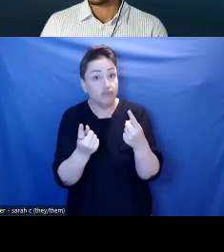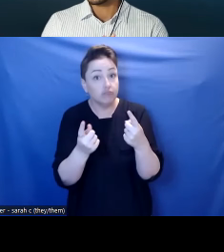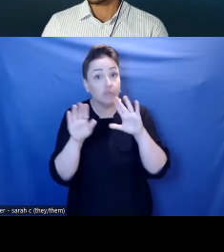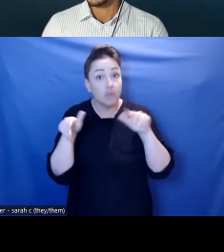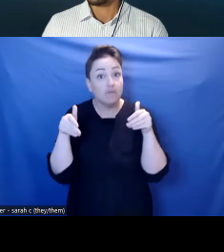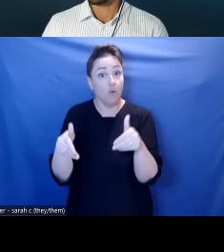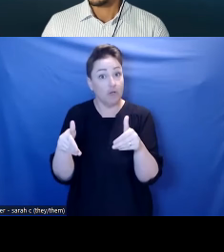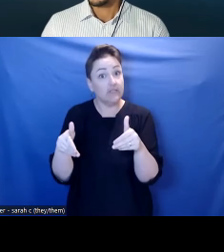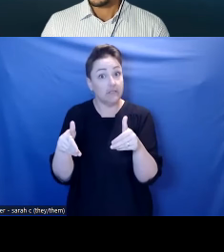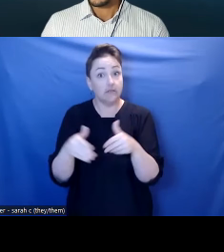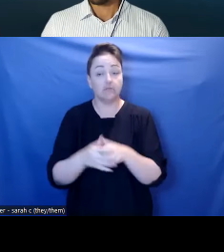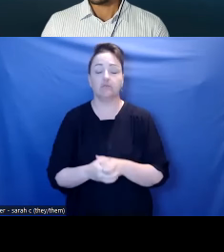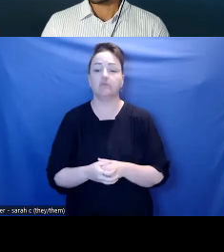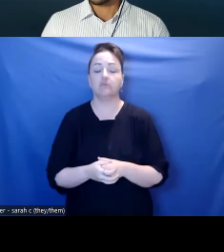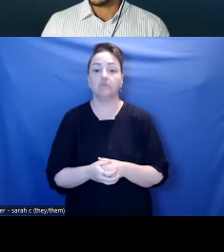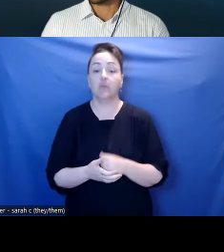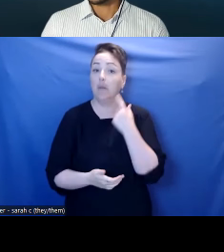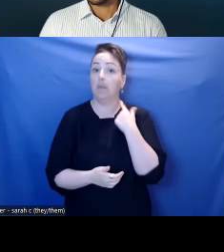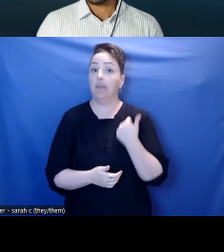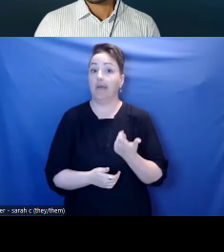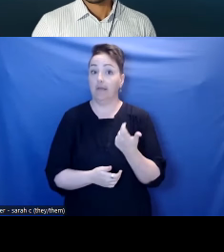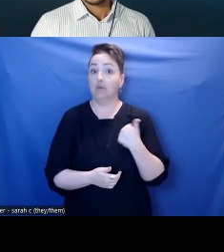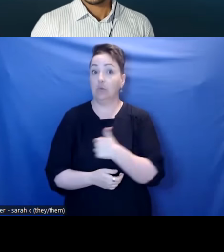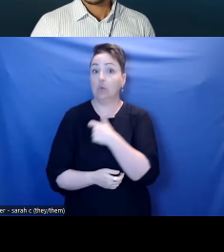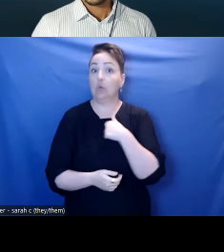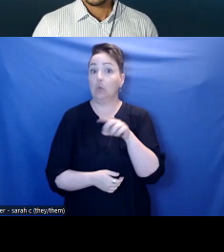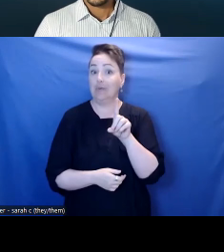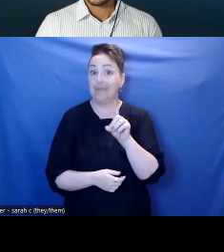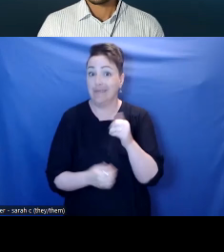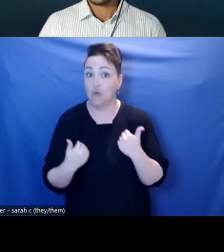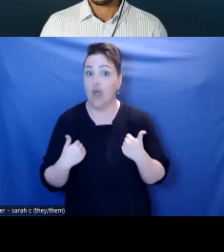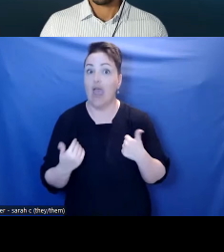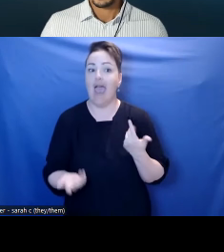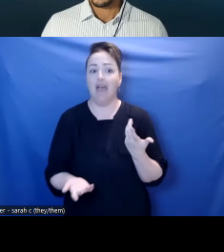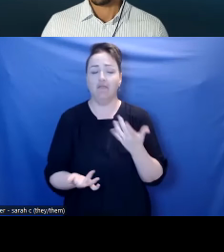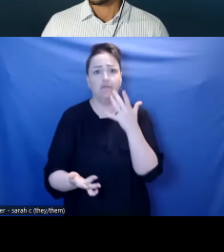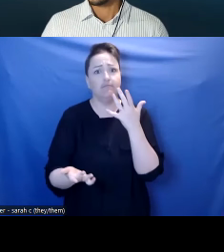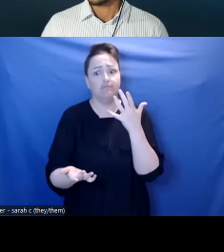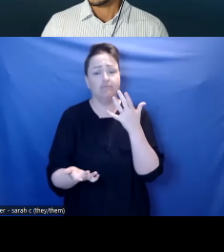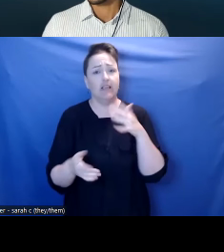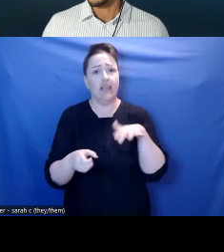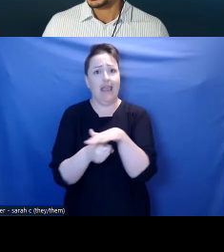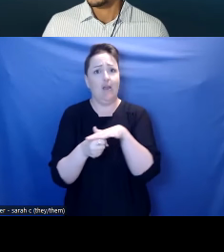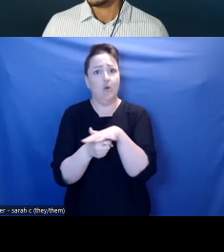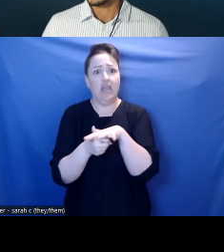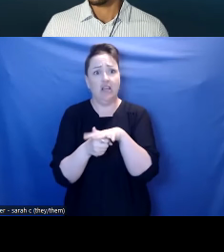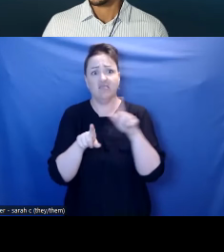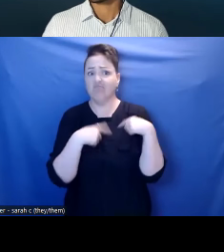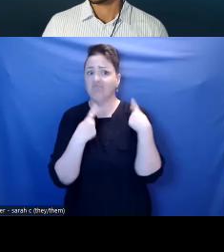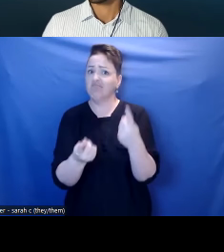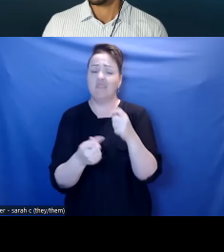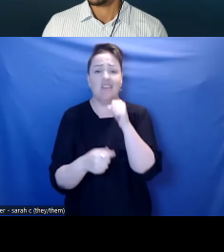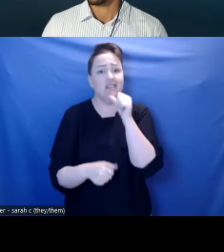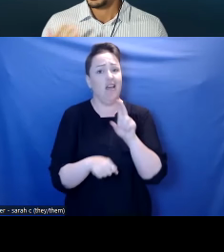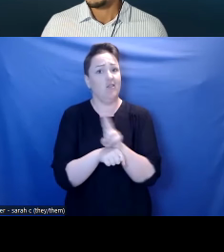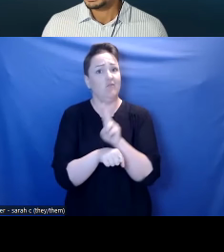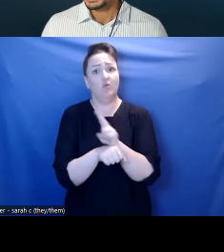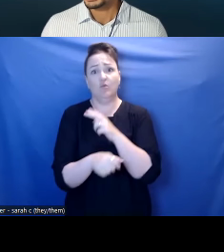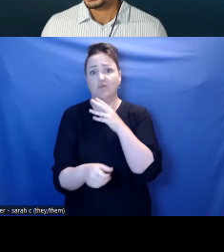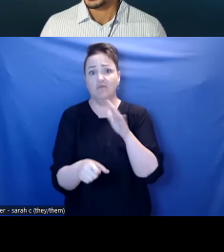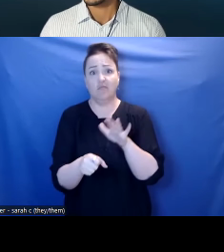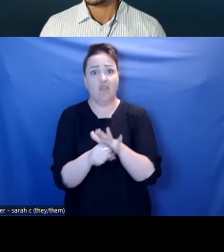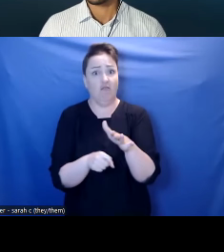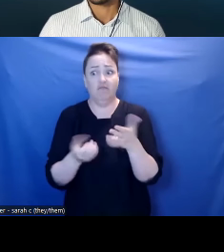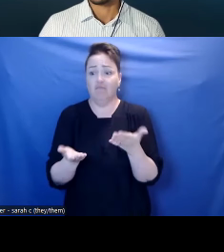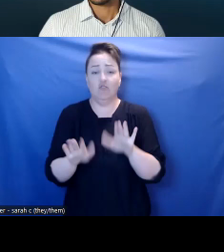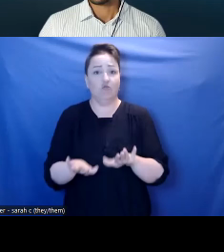densification? Because if you do have underutilized retail commercial sites, in a specific plan area that has direction for densification, these would make great